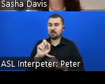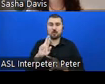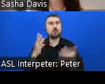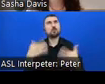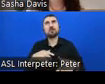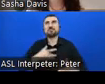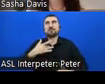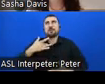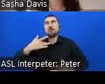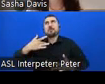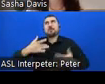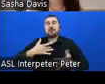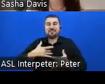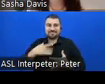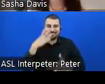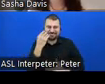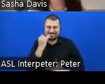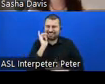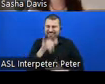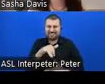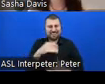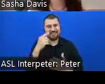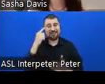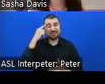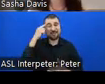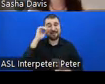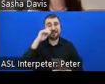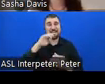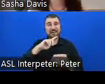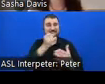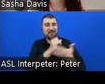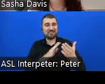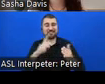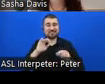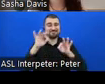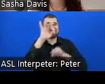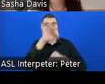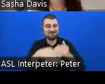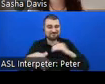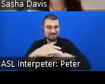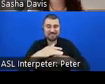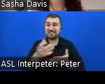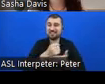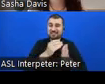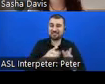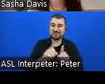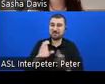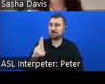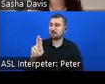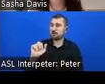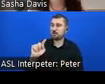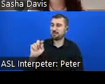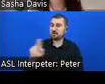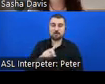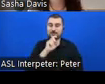to experience such a thoughtful example of an artist as collector and curator. He clearly loved